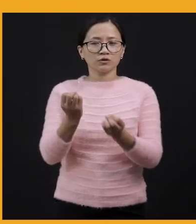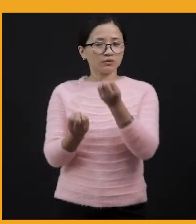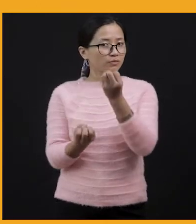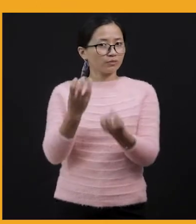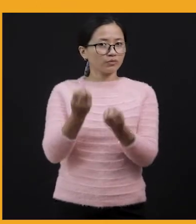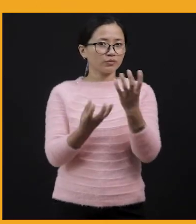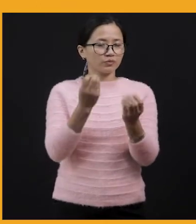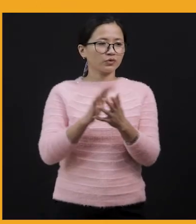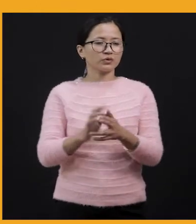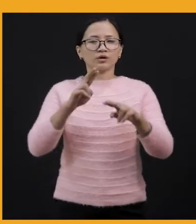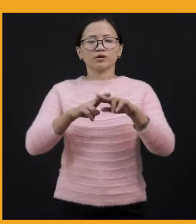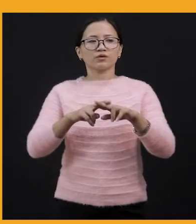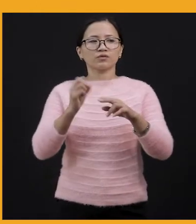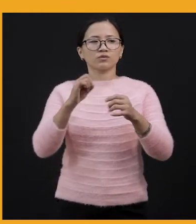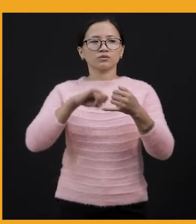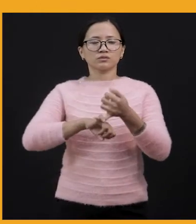burning of fossil fuel.